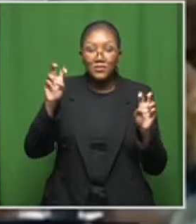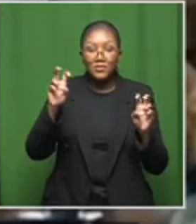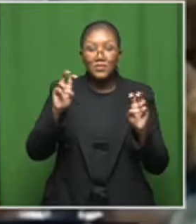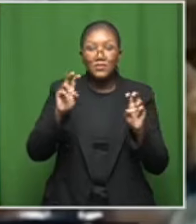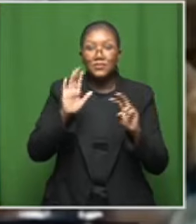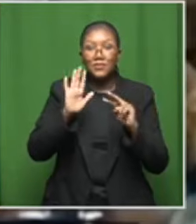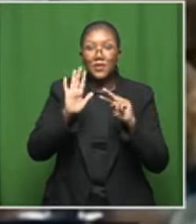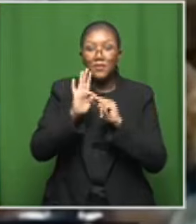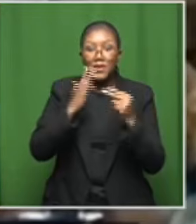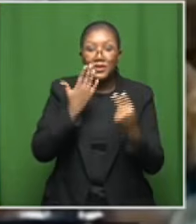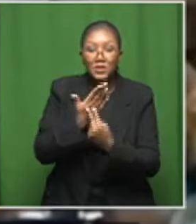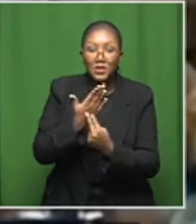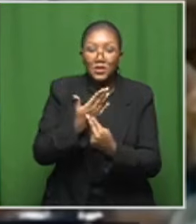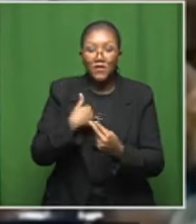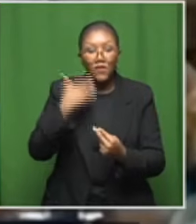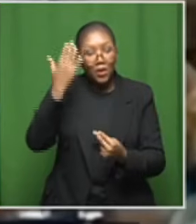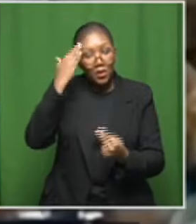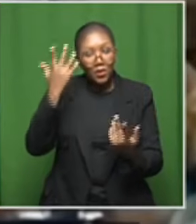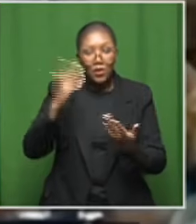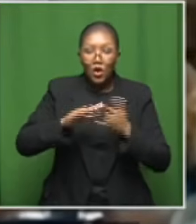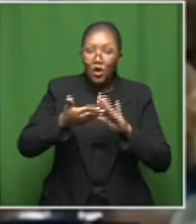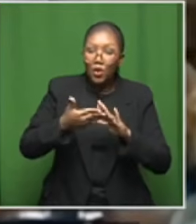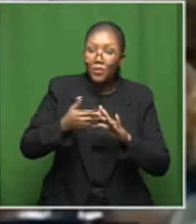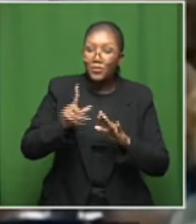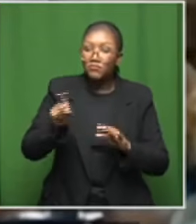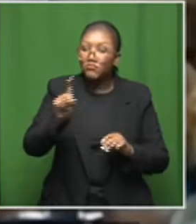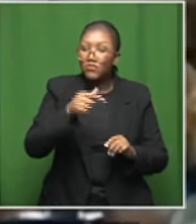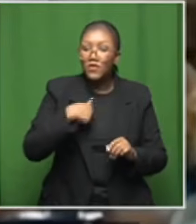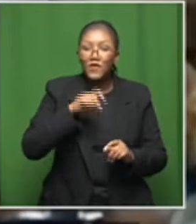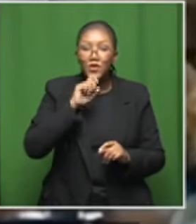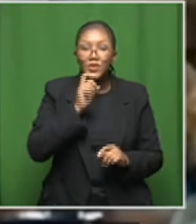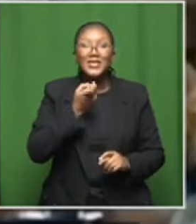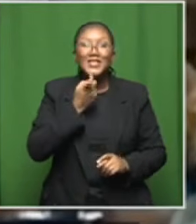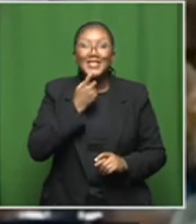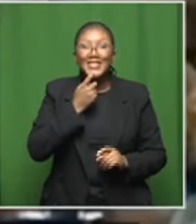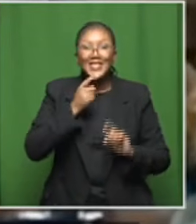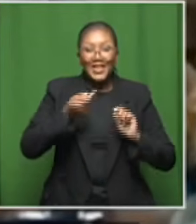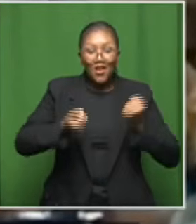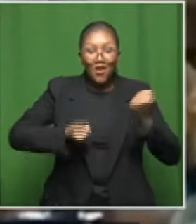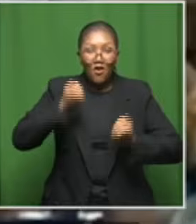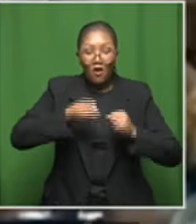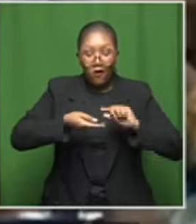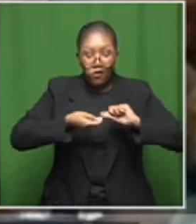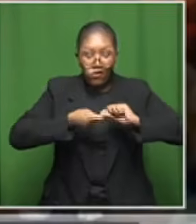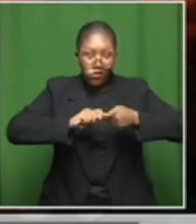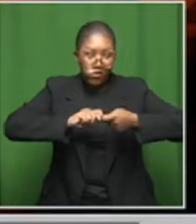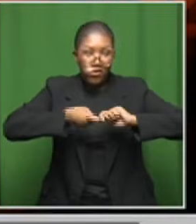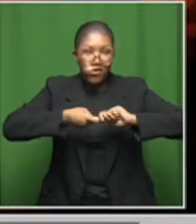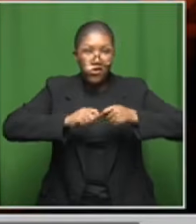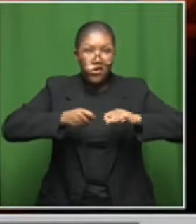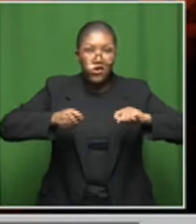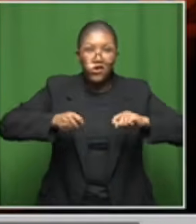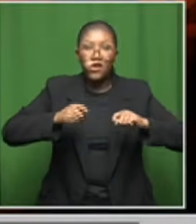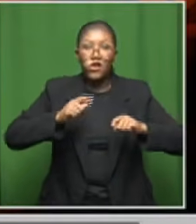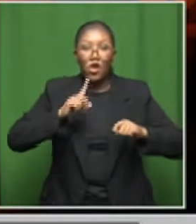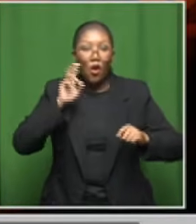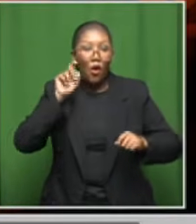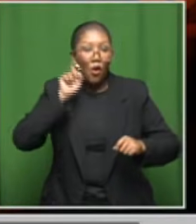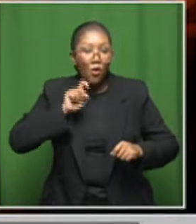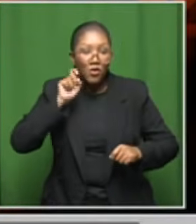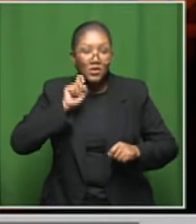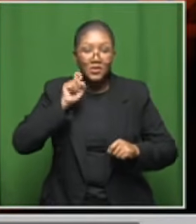is found on every street across the country. It's discarded. It's sometimes rusted. It's all different types